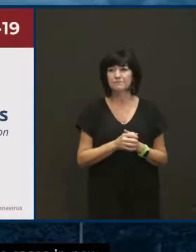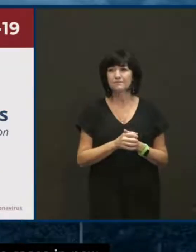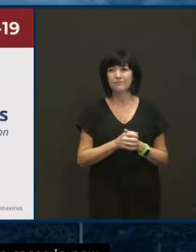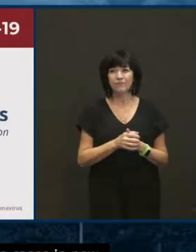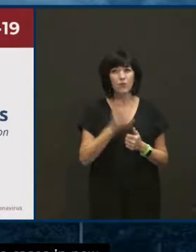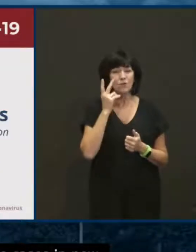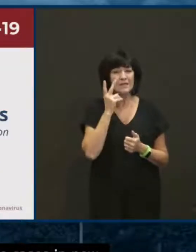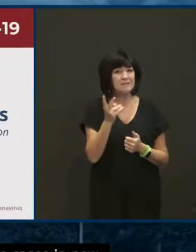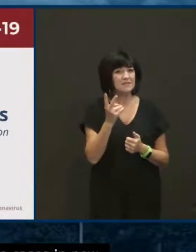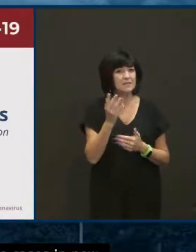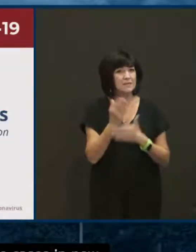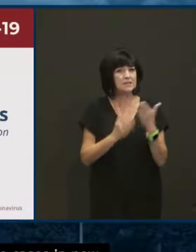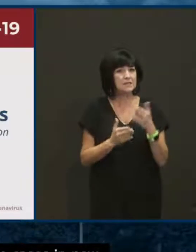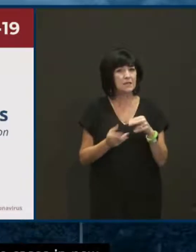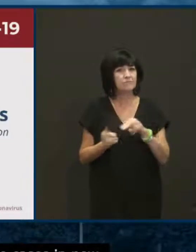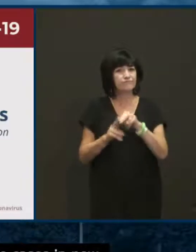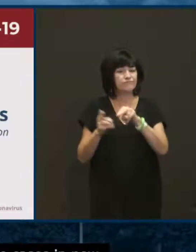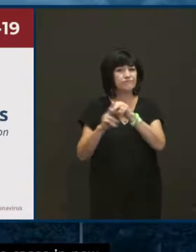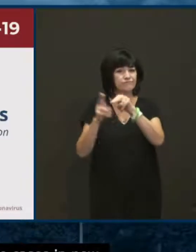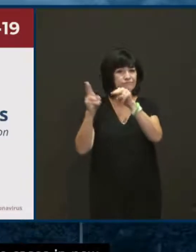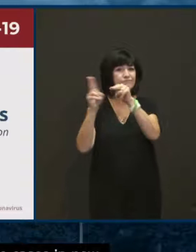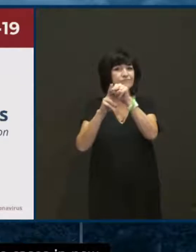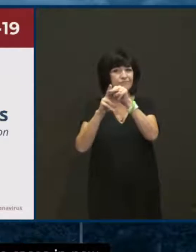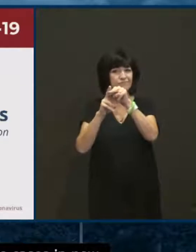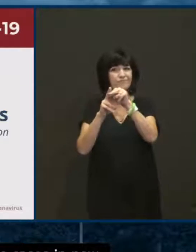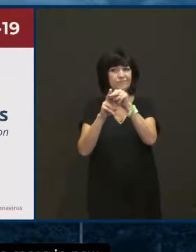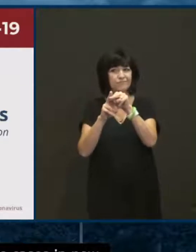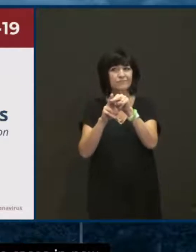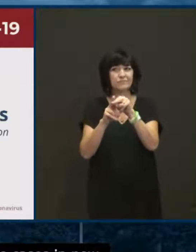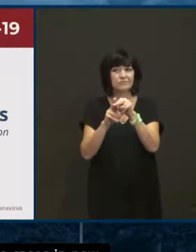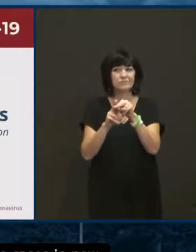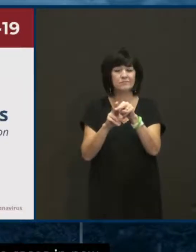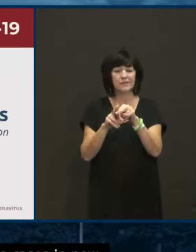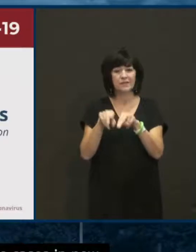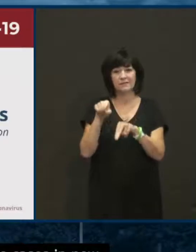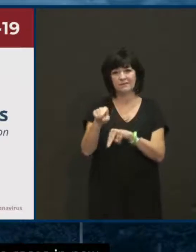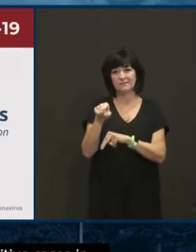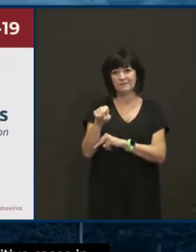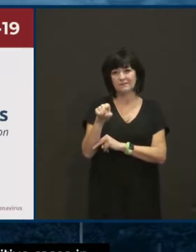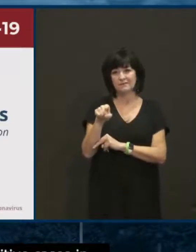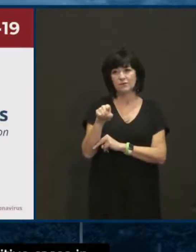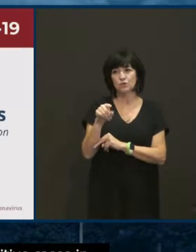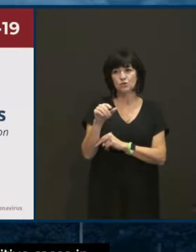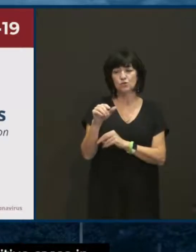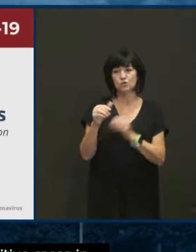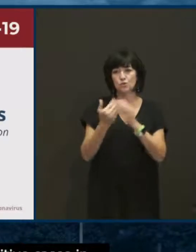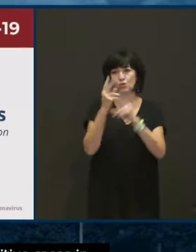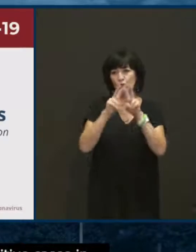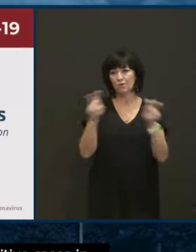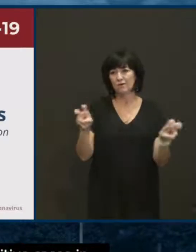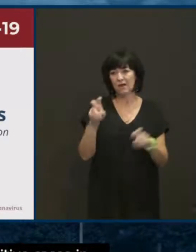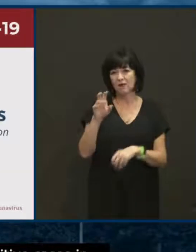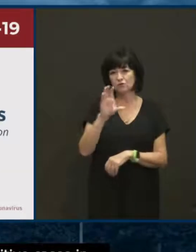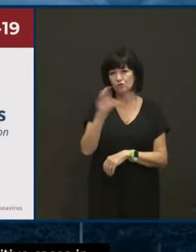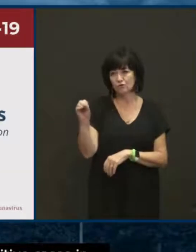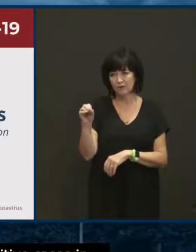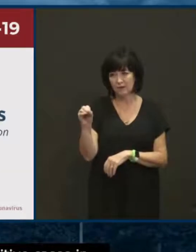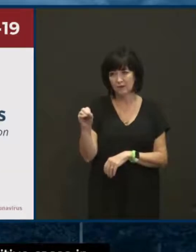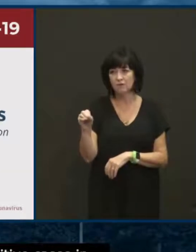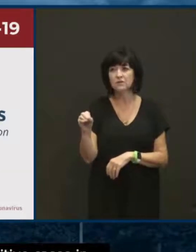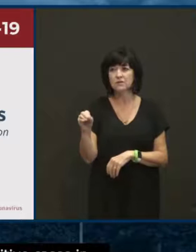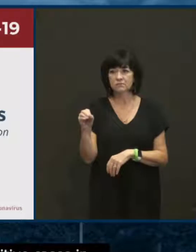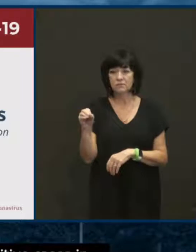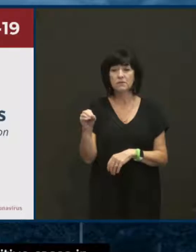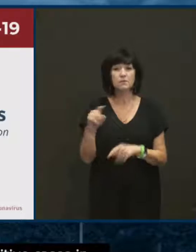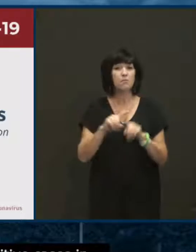an increase in positive cases in Newcastle County. The cases, as you'll see in a minute, in Newark have flattened out, which is a